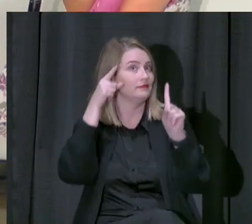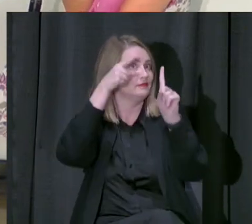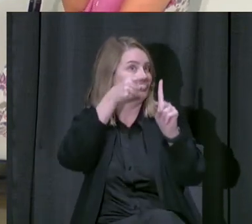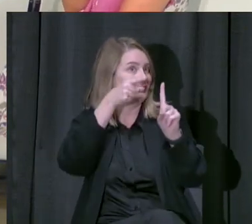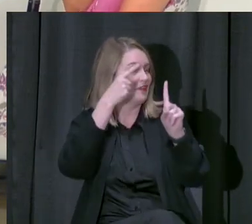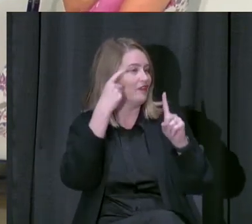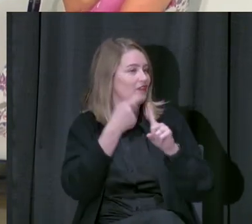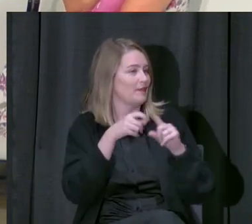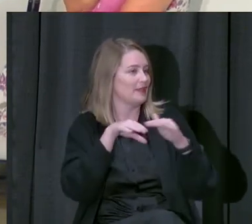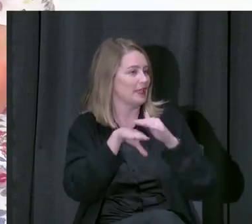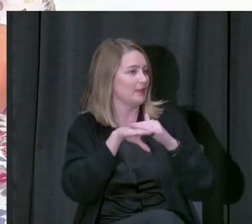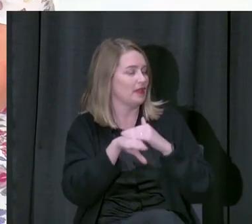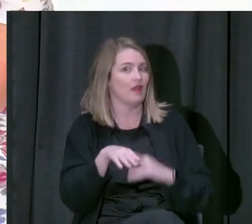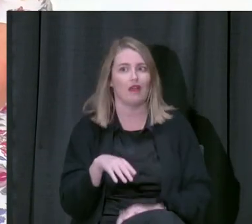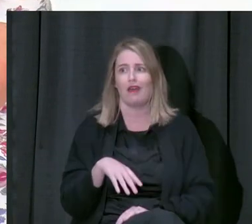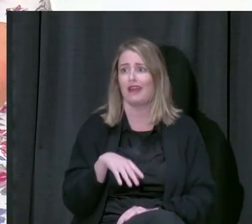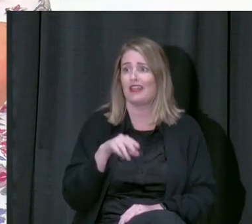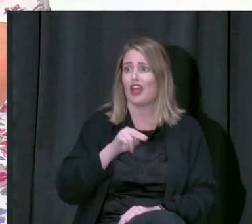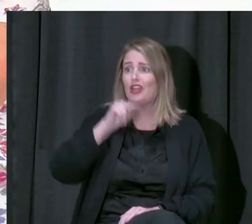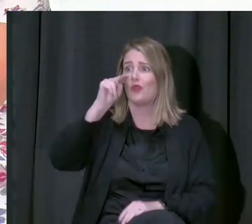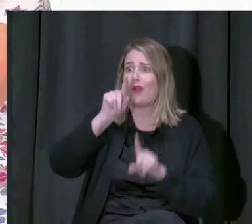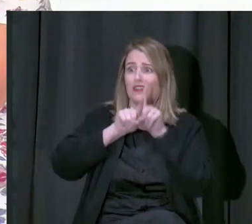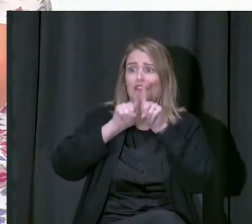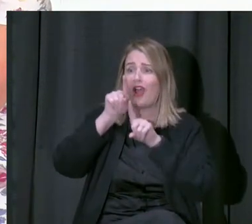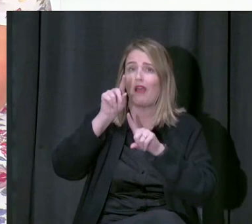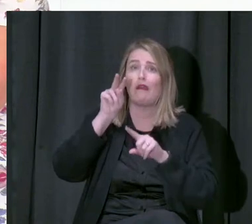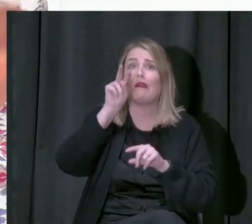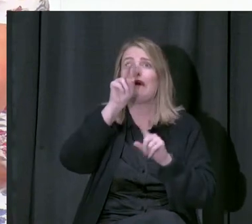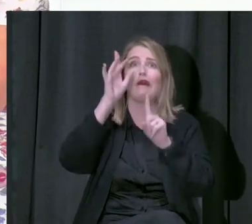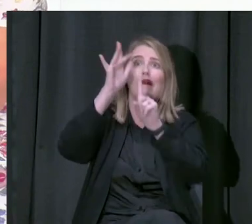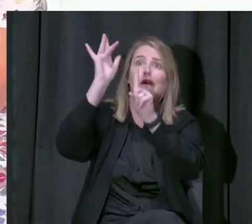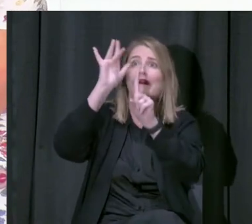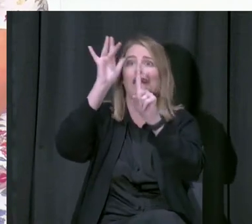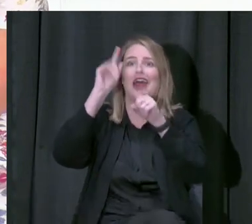Oh, God, I can't see that North Star right now. There's so much I want to do.